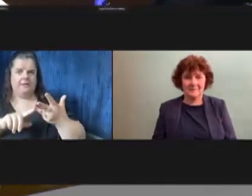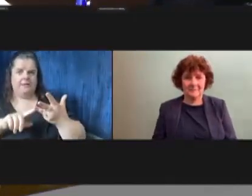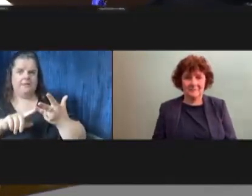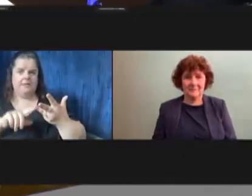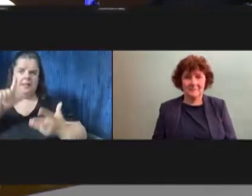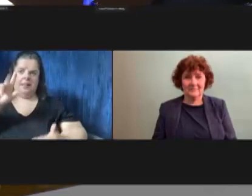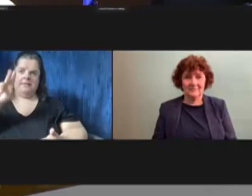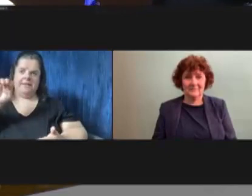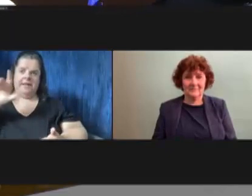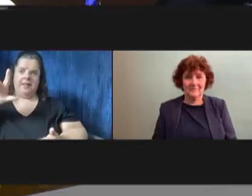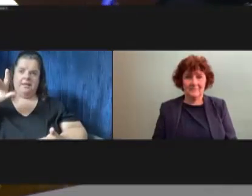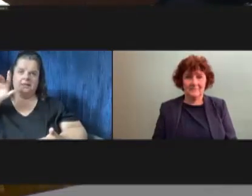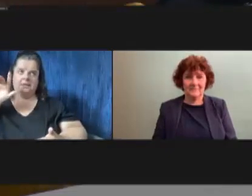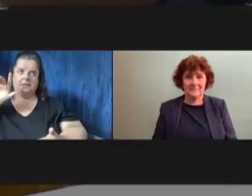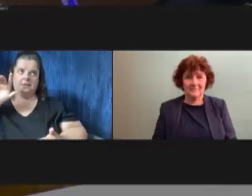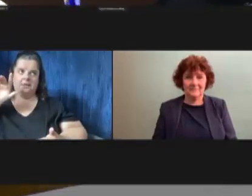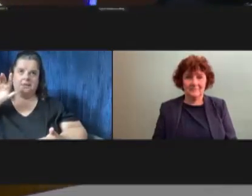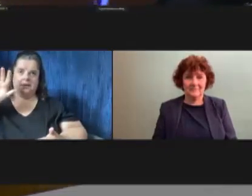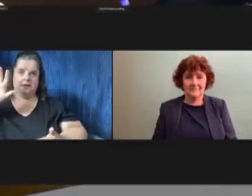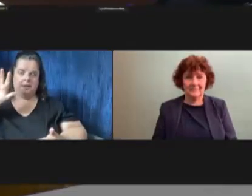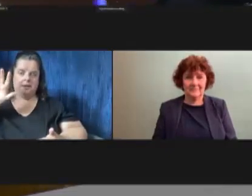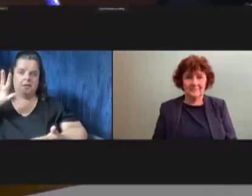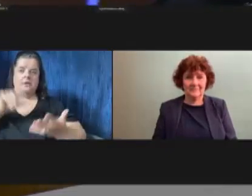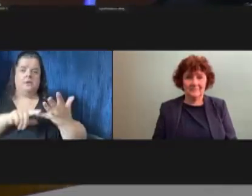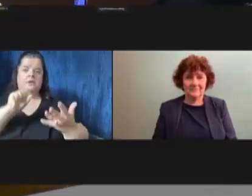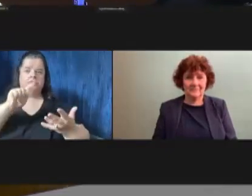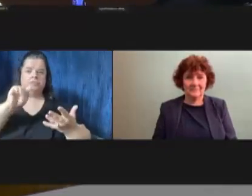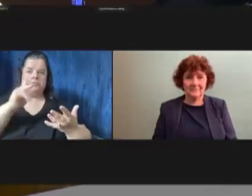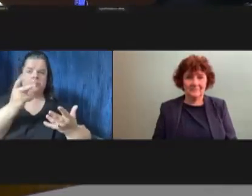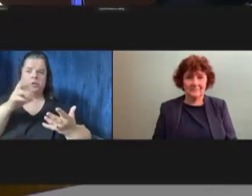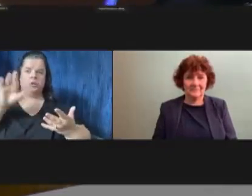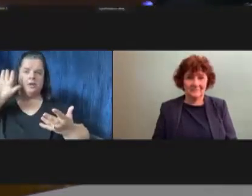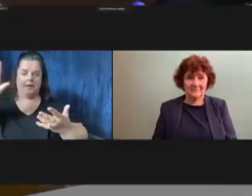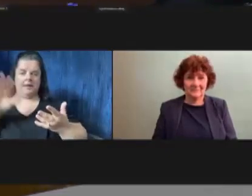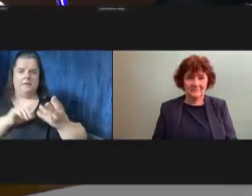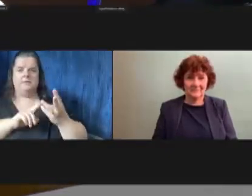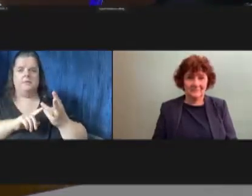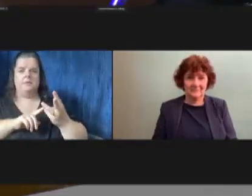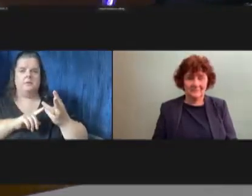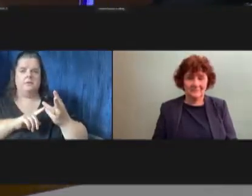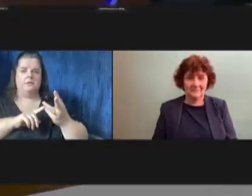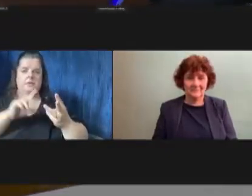Lavelle. Mrs. Strasburger. Aye. Mrs. Warwick.